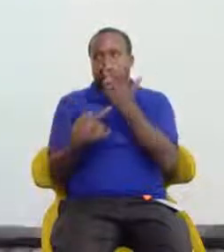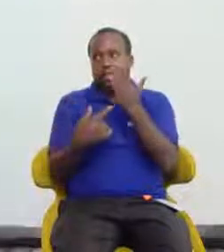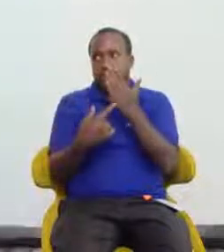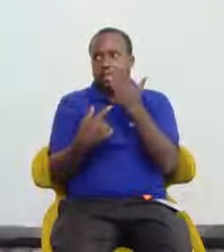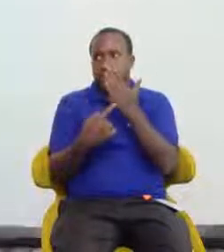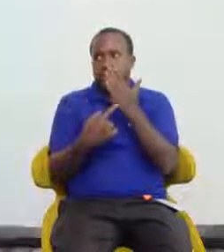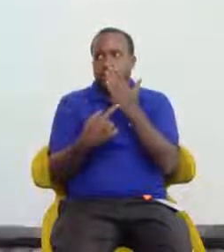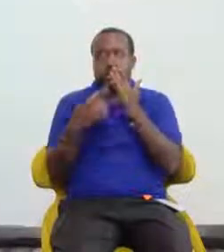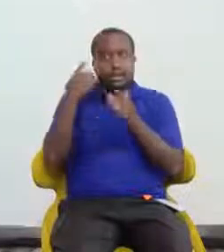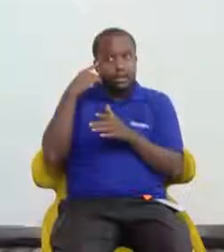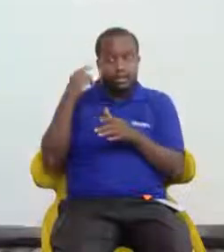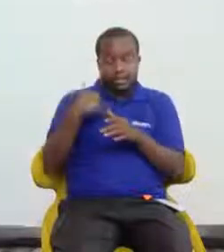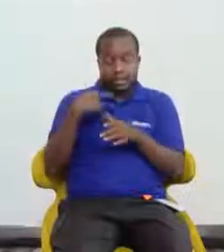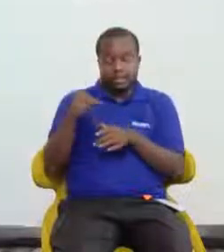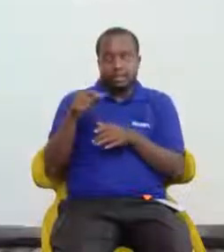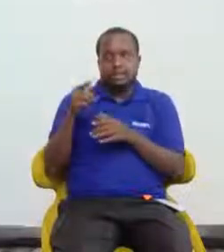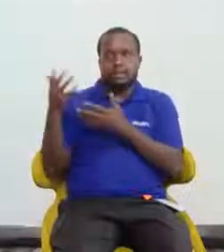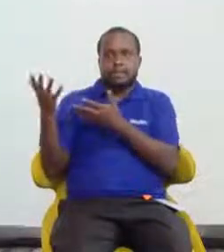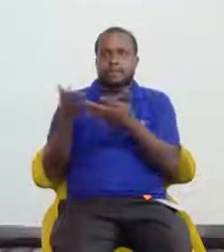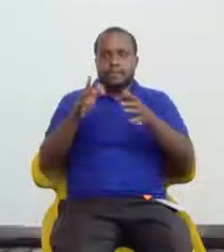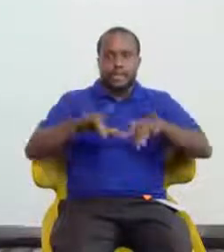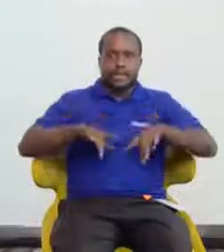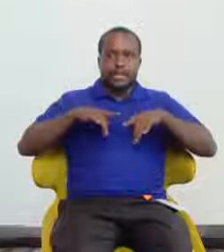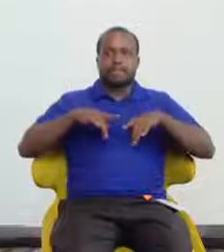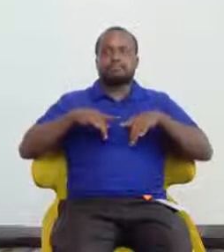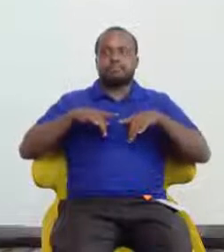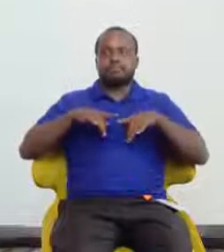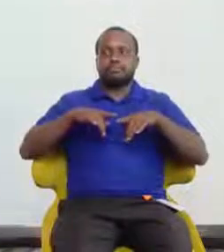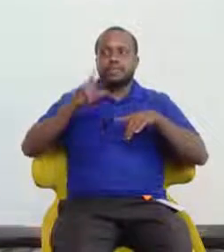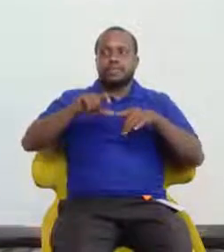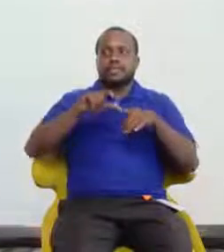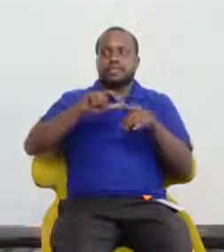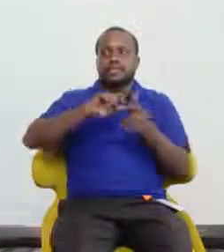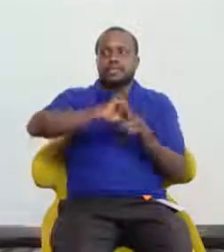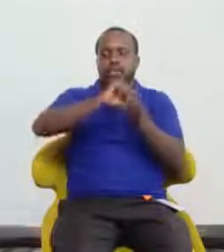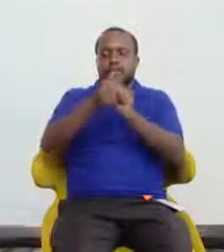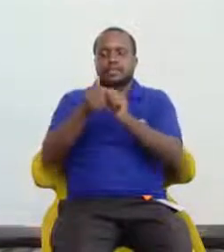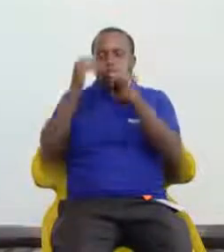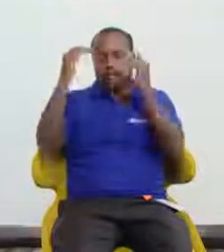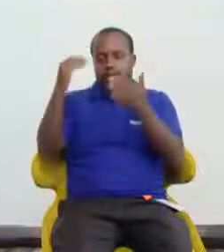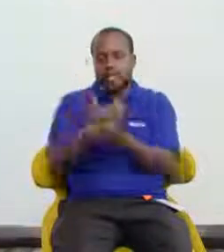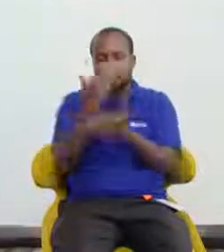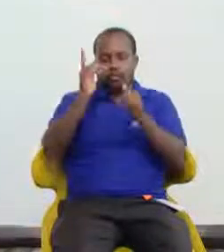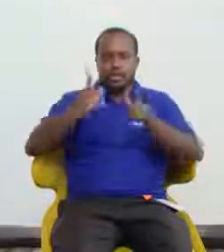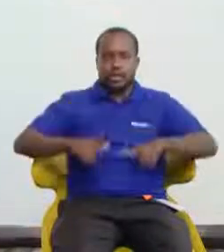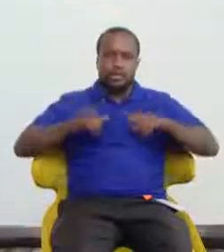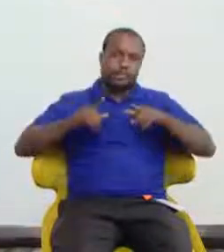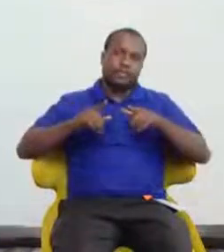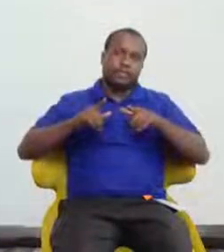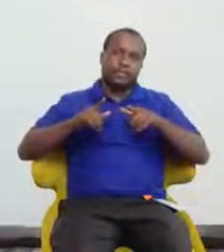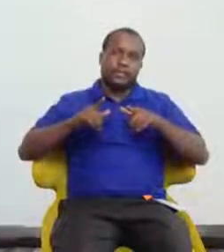And for me, that I think brought in a life of I need to basically adopt to the new life and get to the next stage.